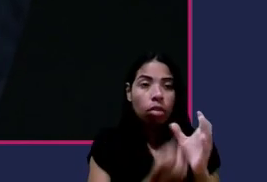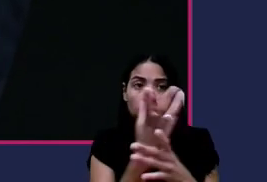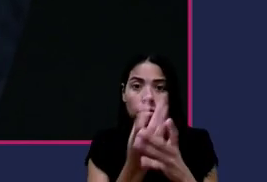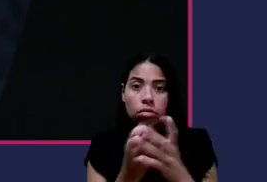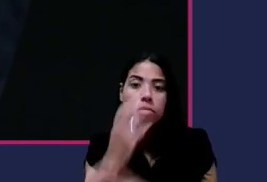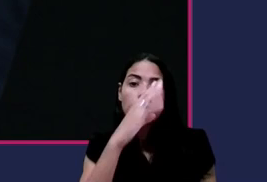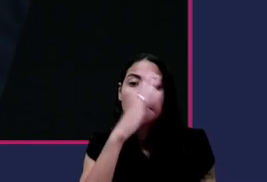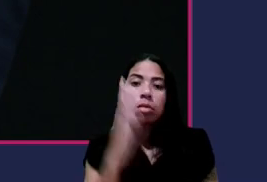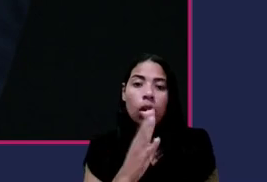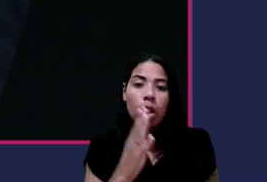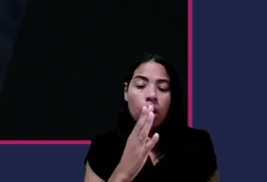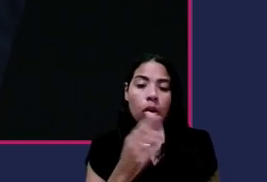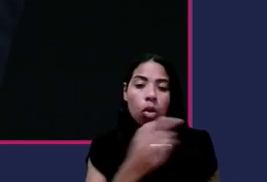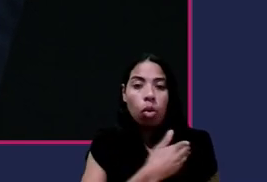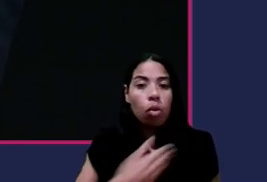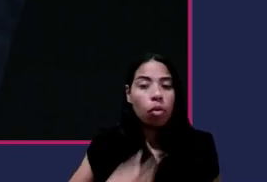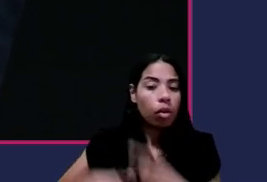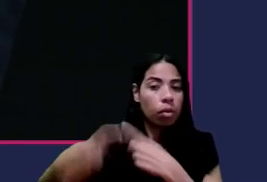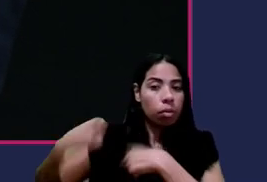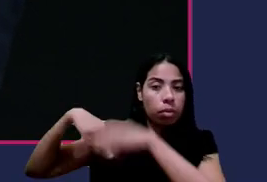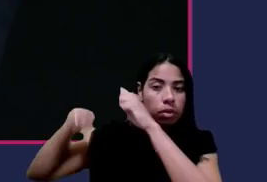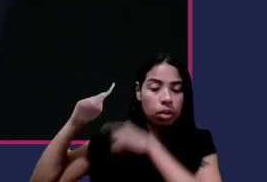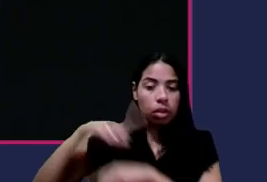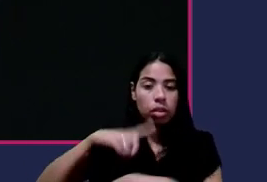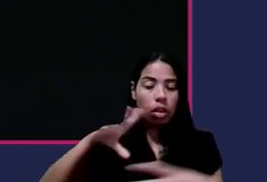5G is being implemented throughout the country.